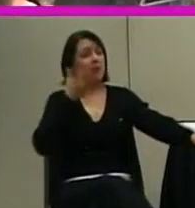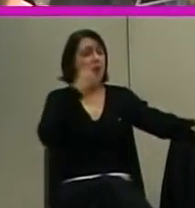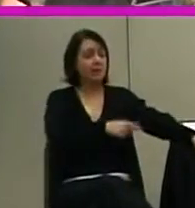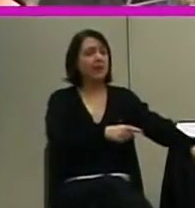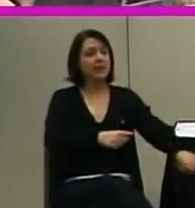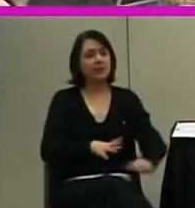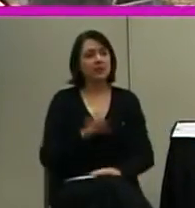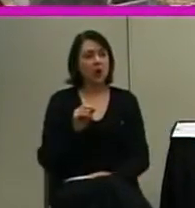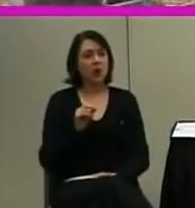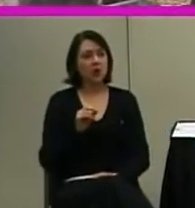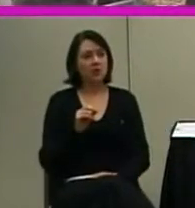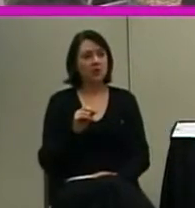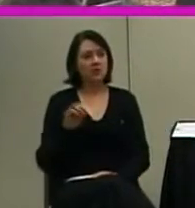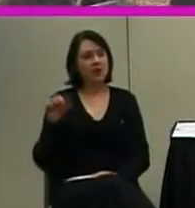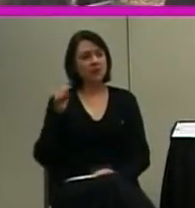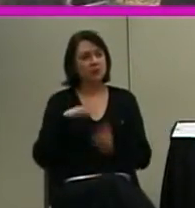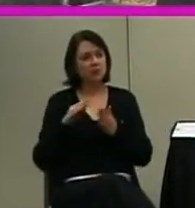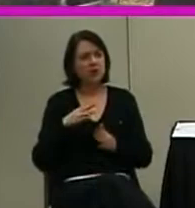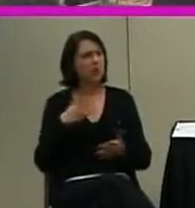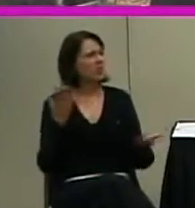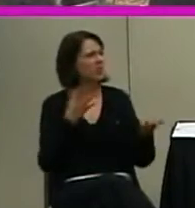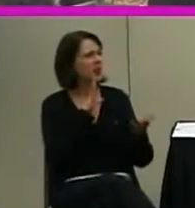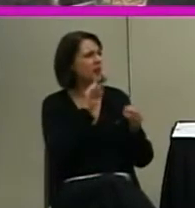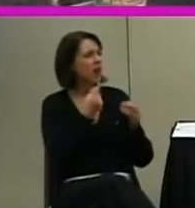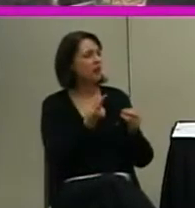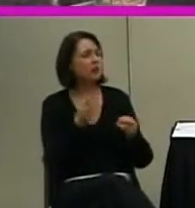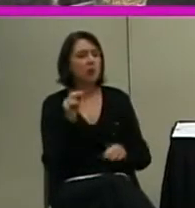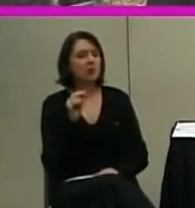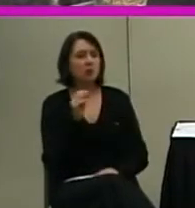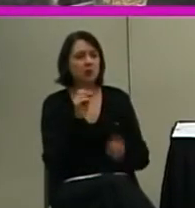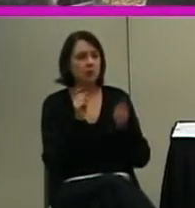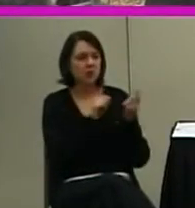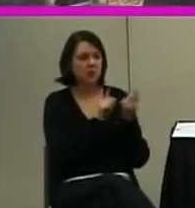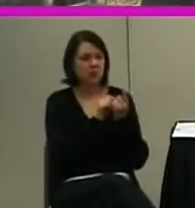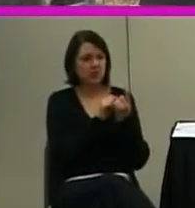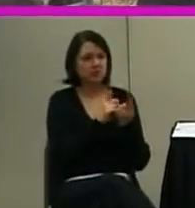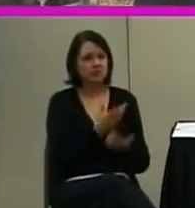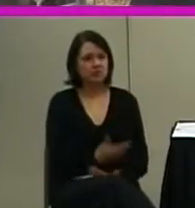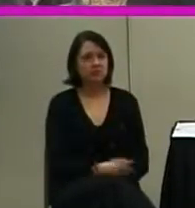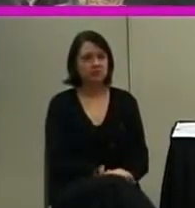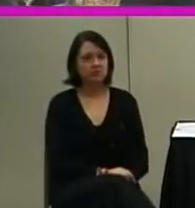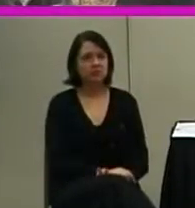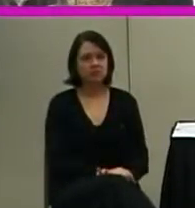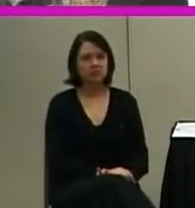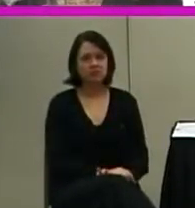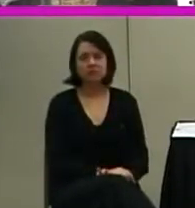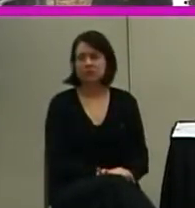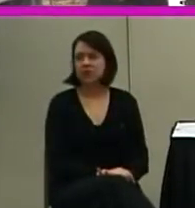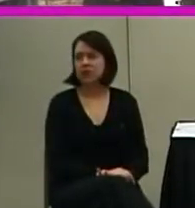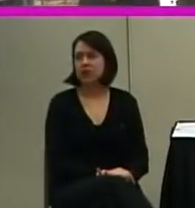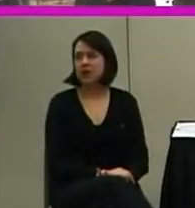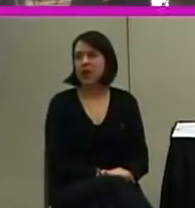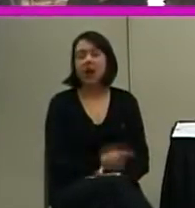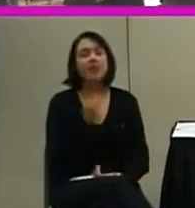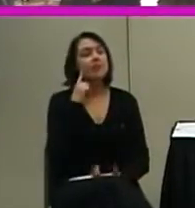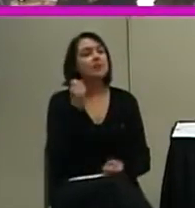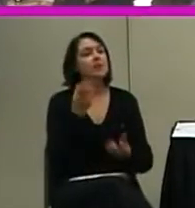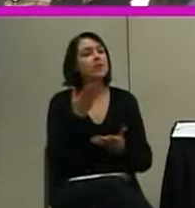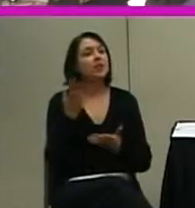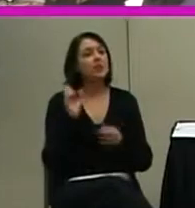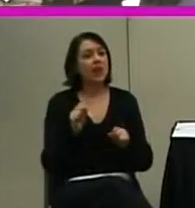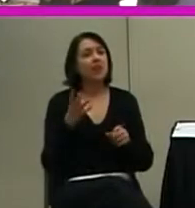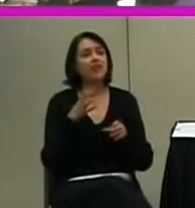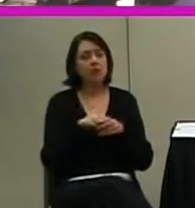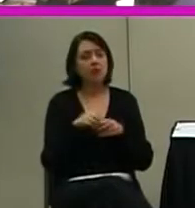because everybody's going to go, what's coming? But it would be more between me and her. Yeah. And I think there are a lot of things where you can involve